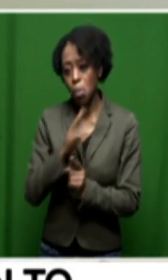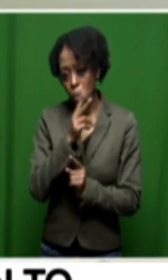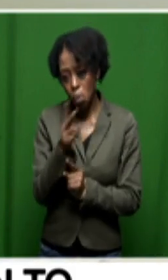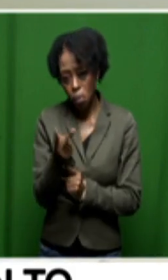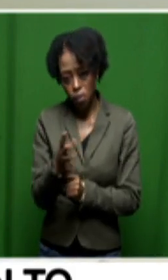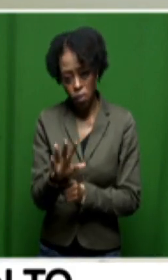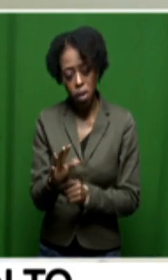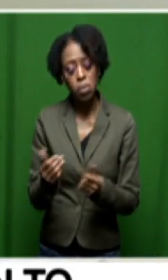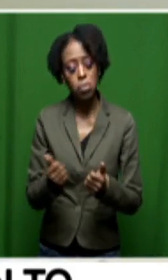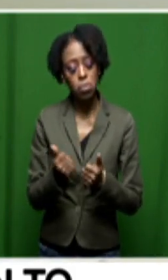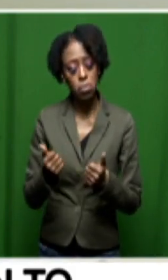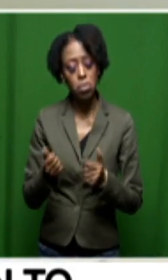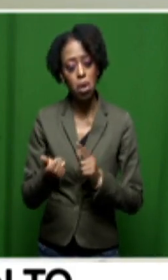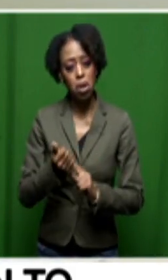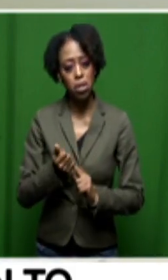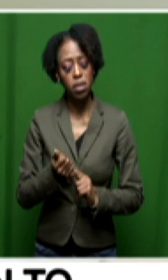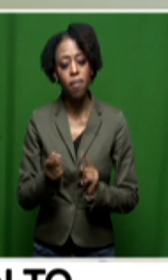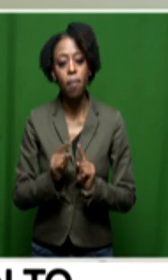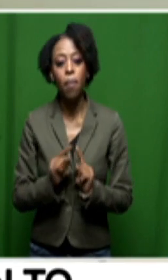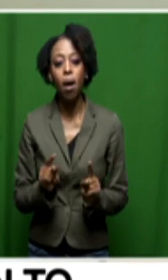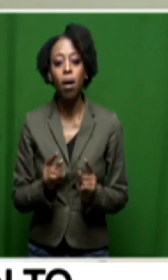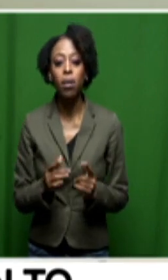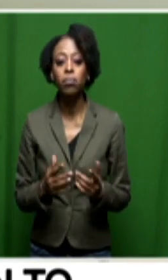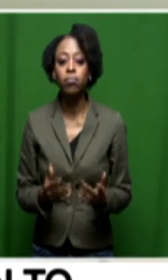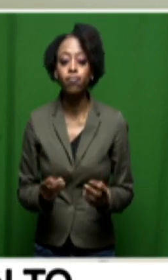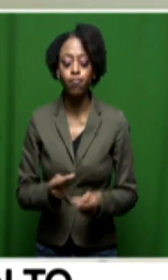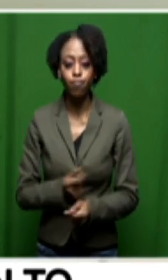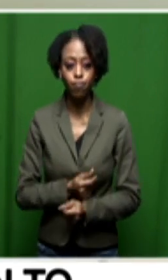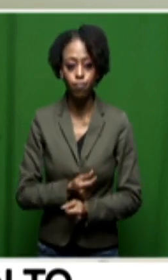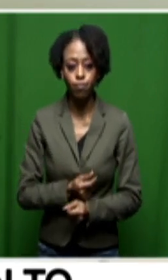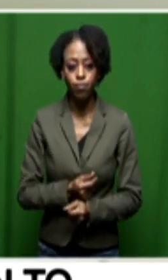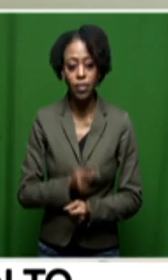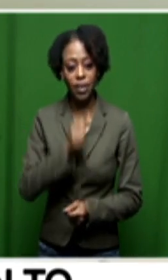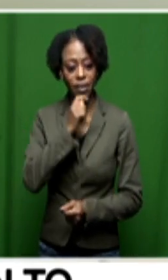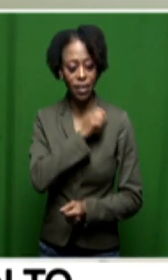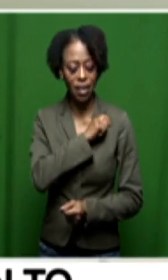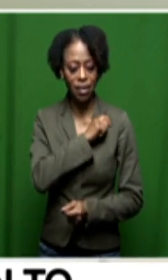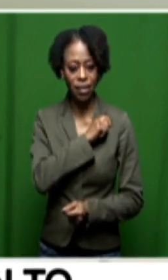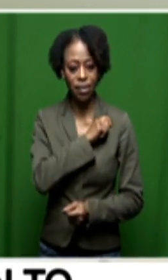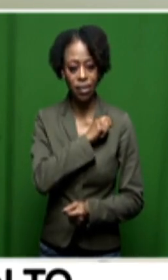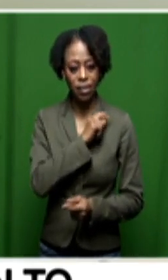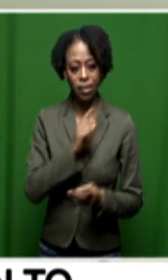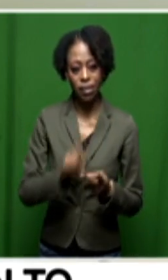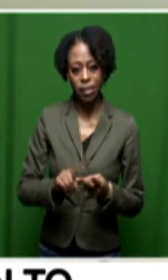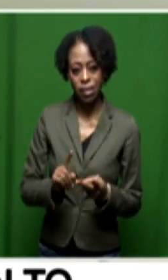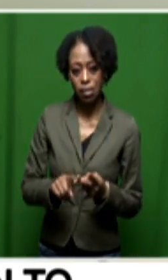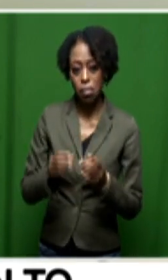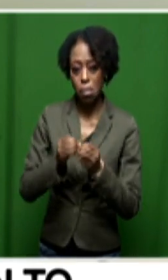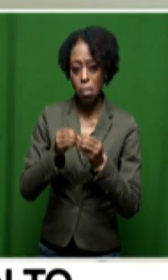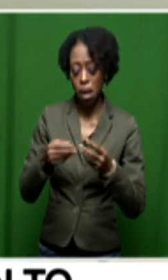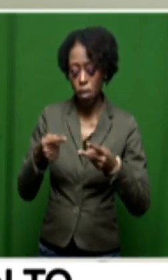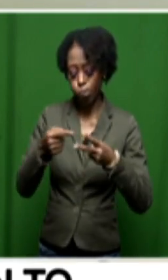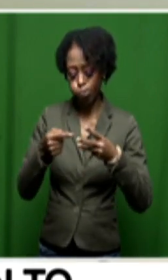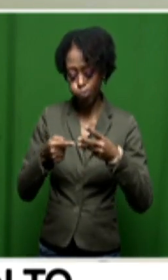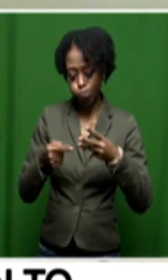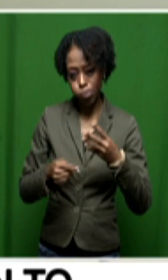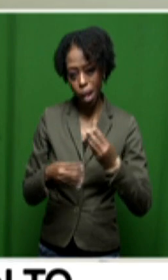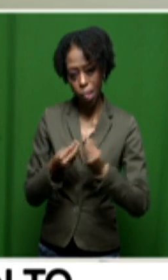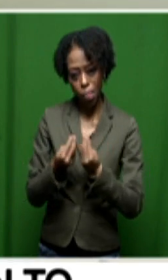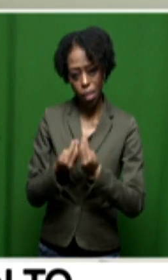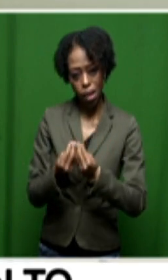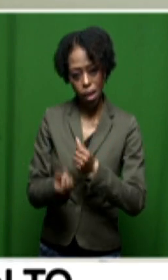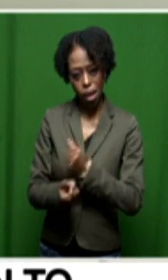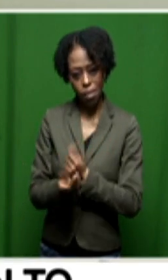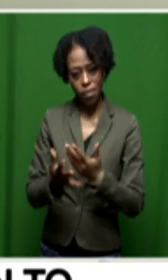no question about it. But unfortunately, due to trust, due to many of factors